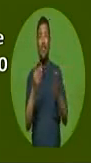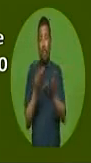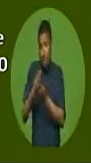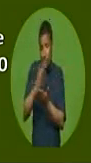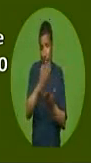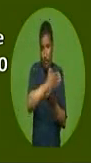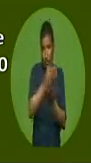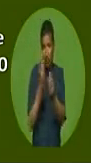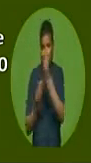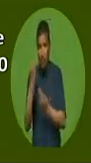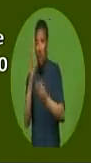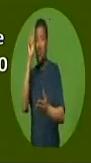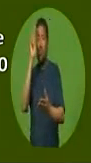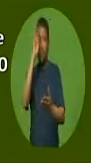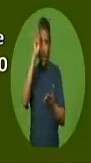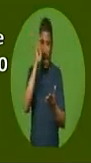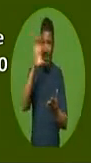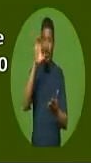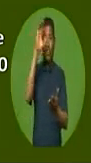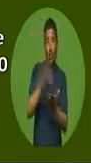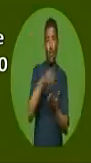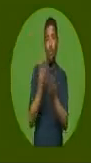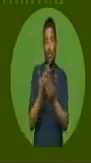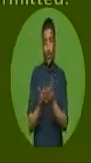retailing to 200,000 birr.